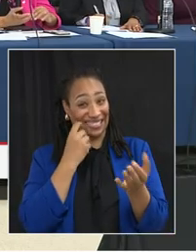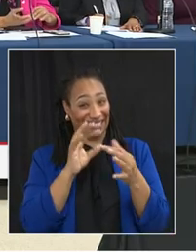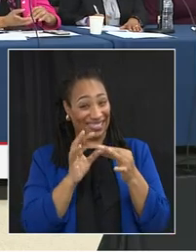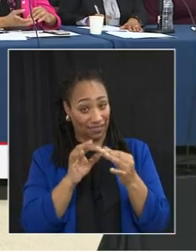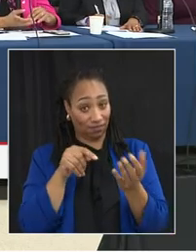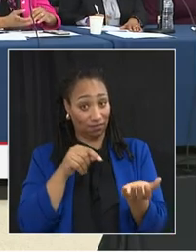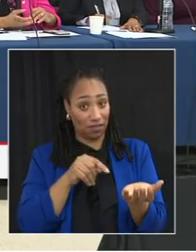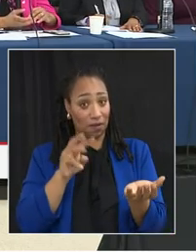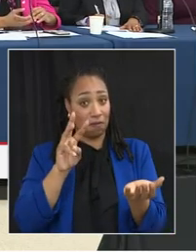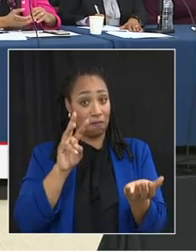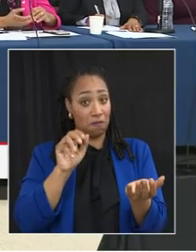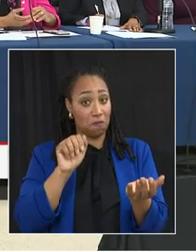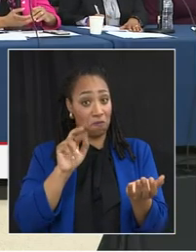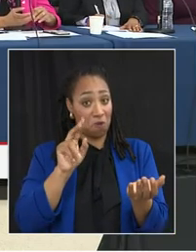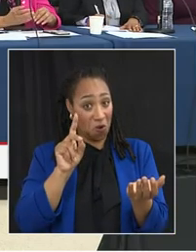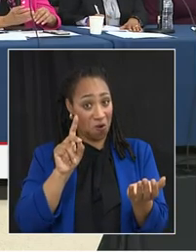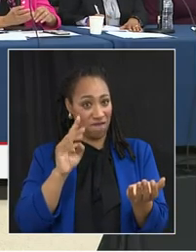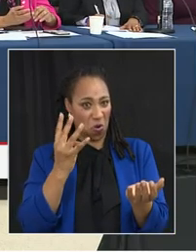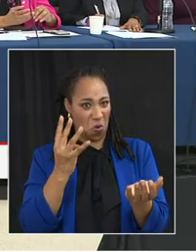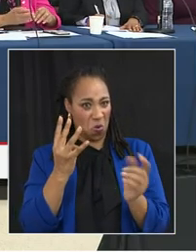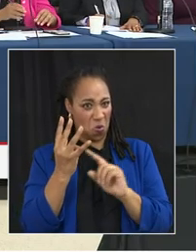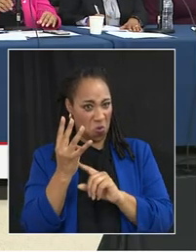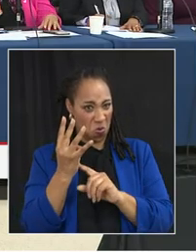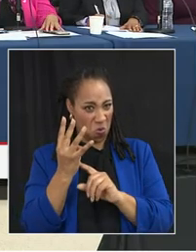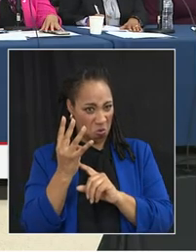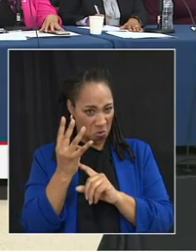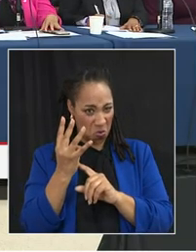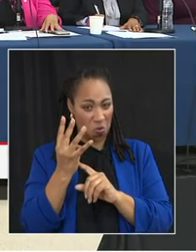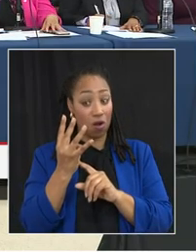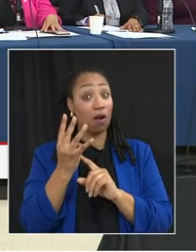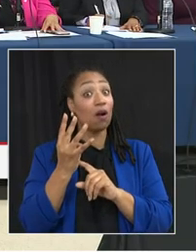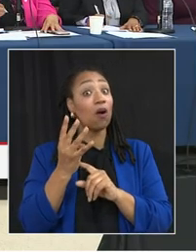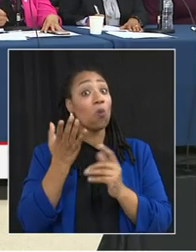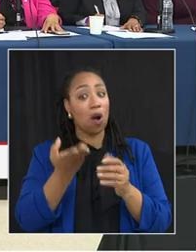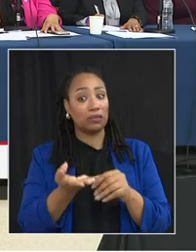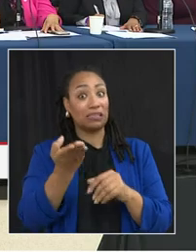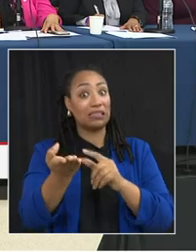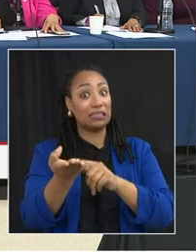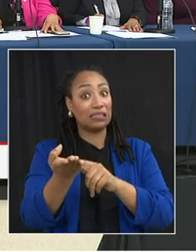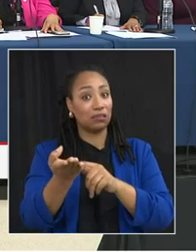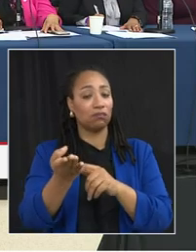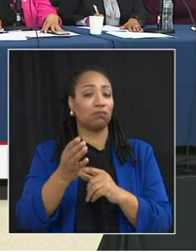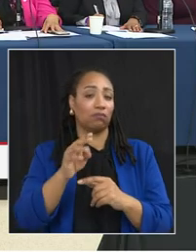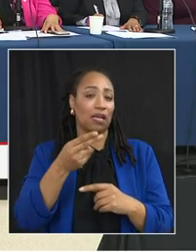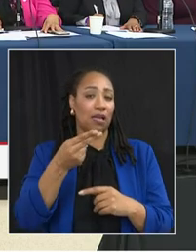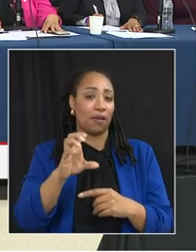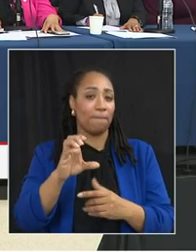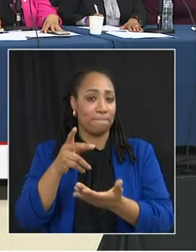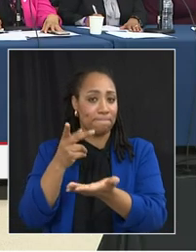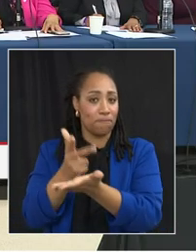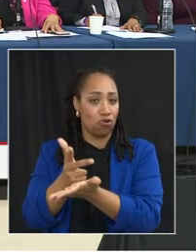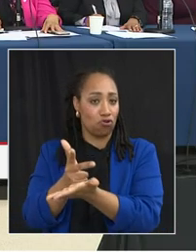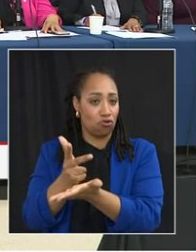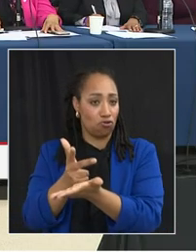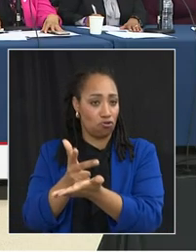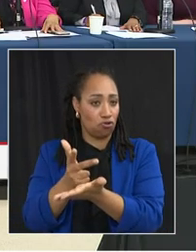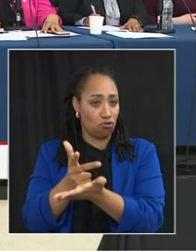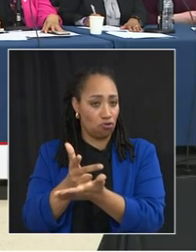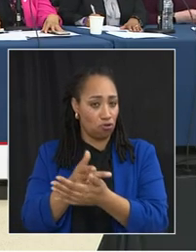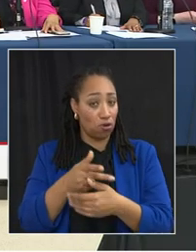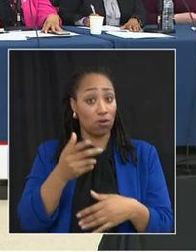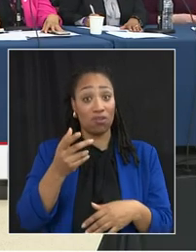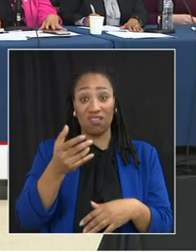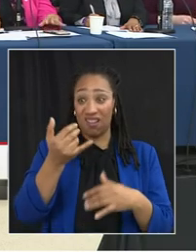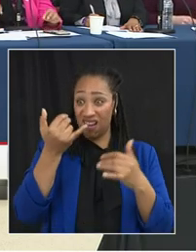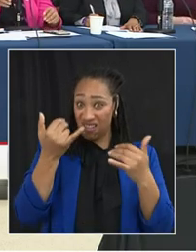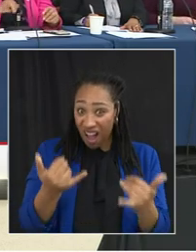the city, the red meters, are no longer free. We have to pay that red meter. What happened?